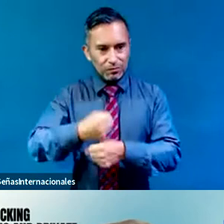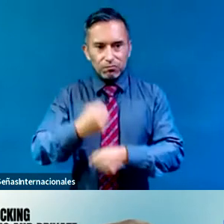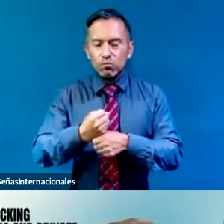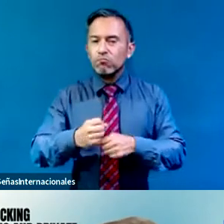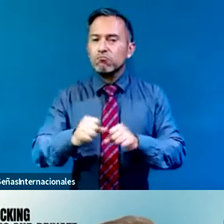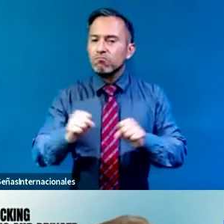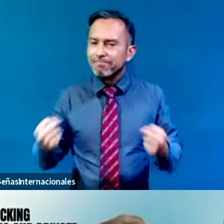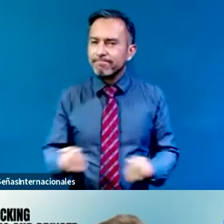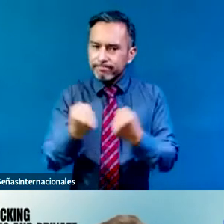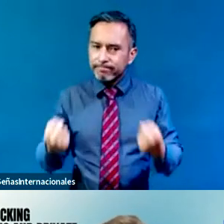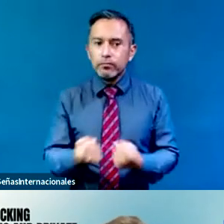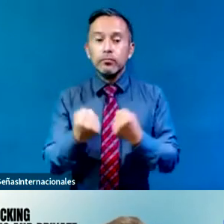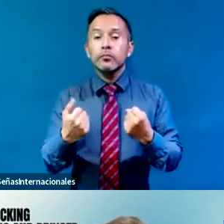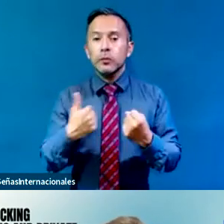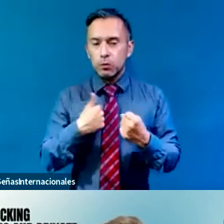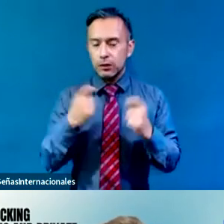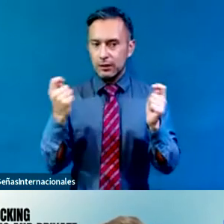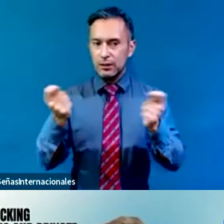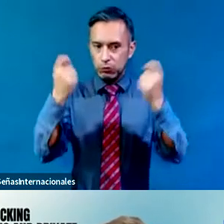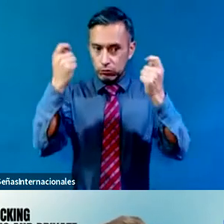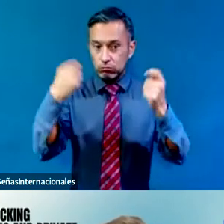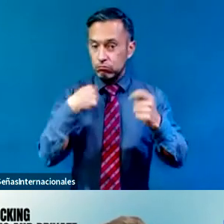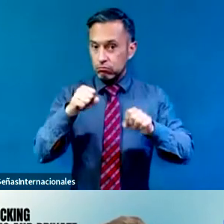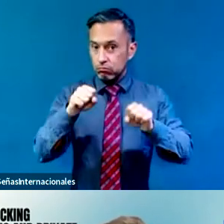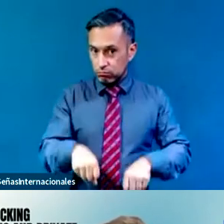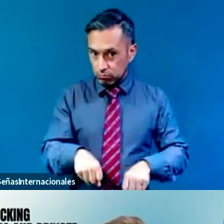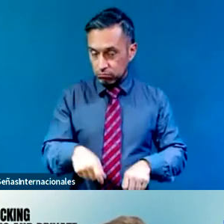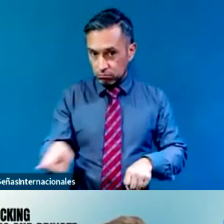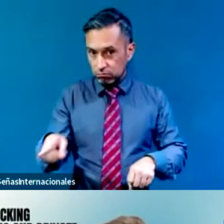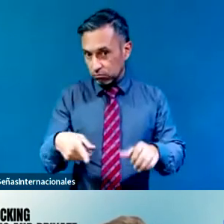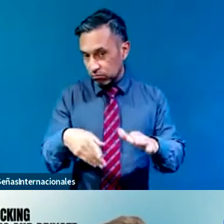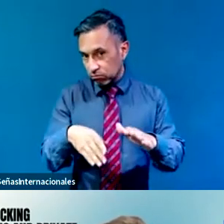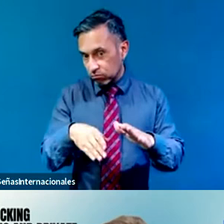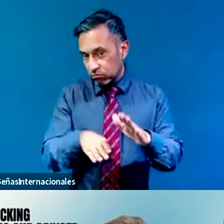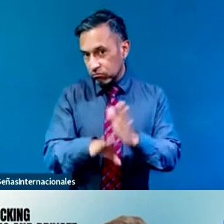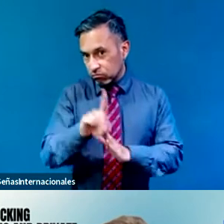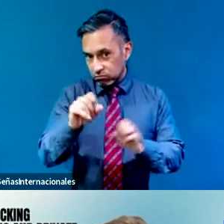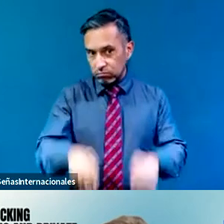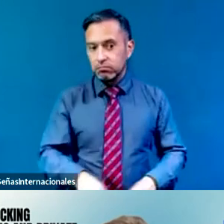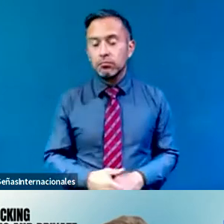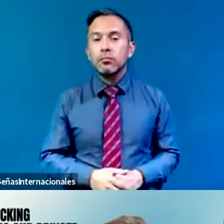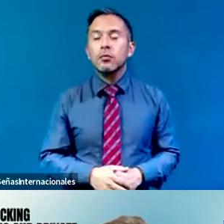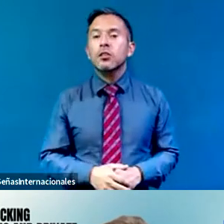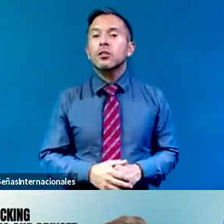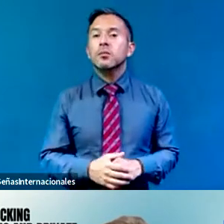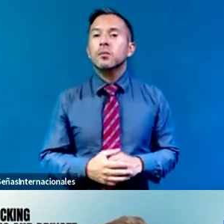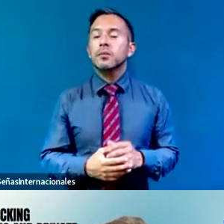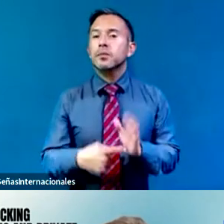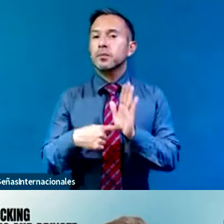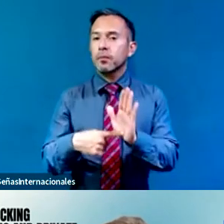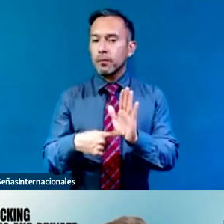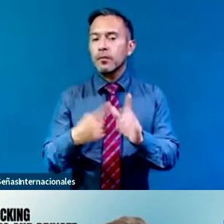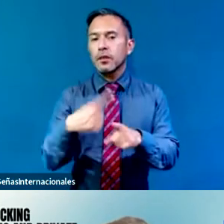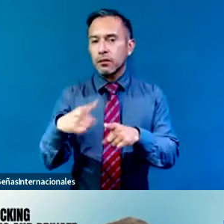they're overcome. For example, PayPal has taken a number of actions to underscore its support of vulnerable businesses, including